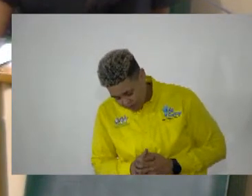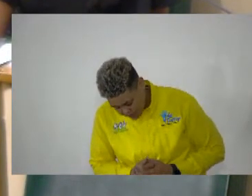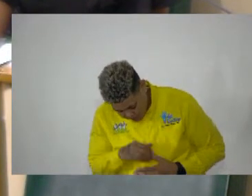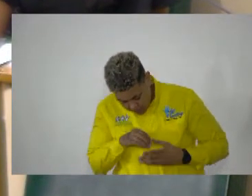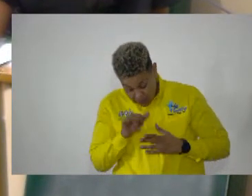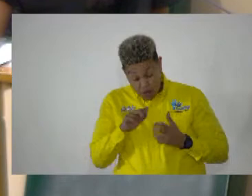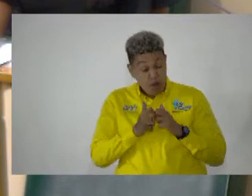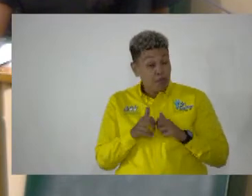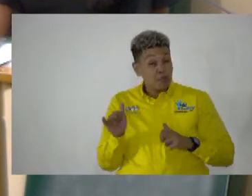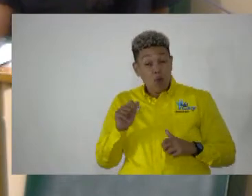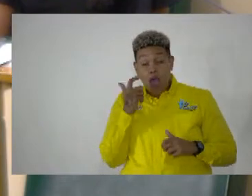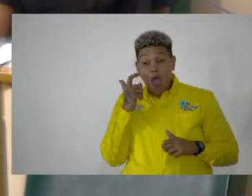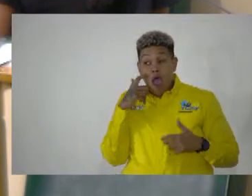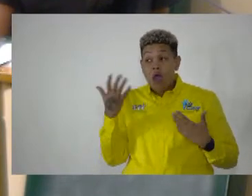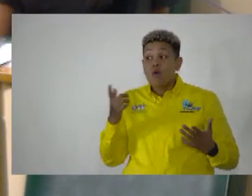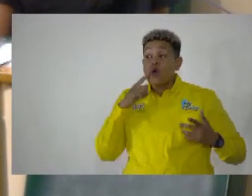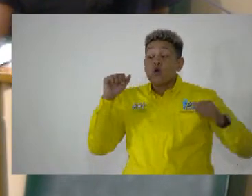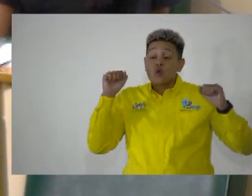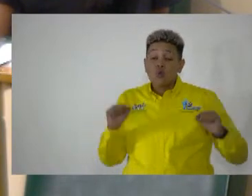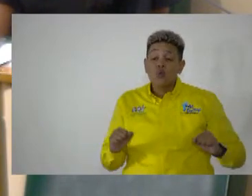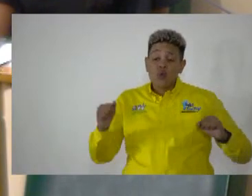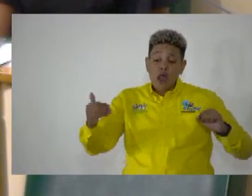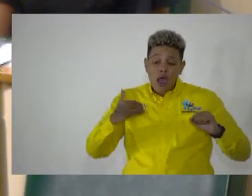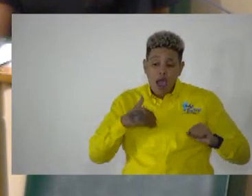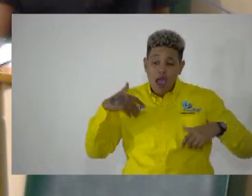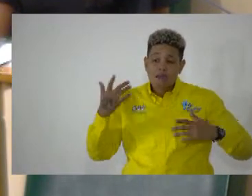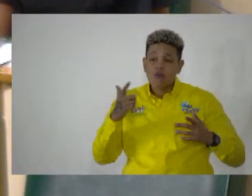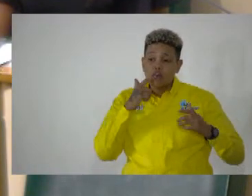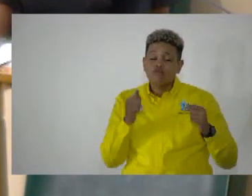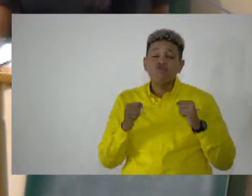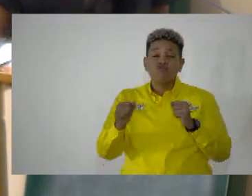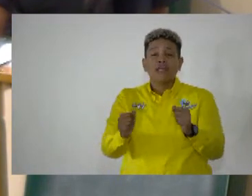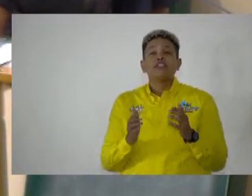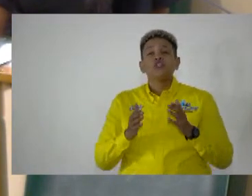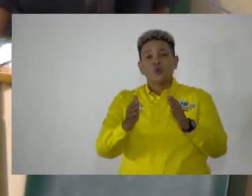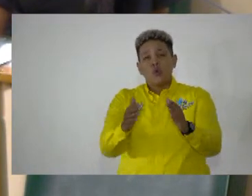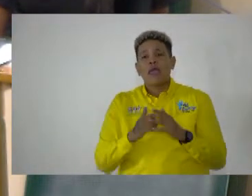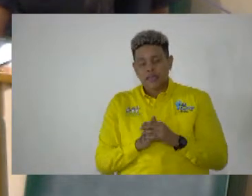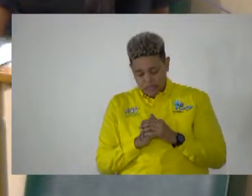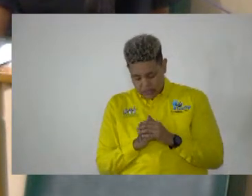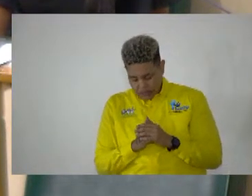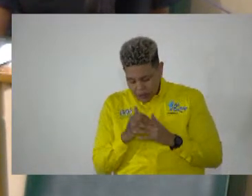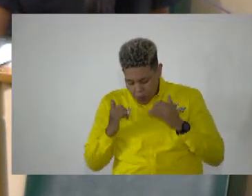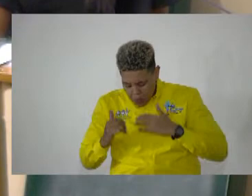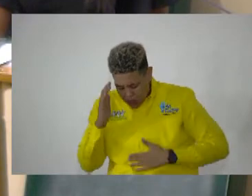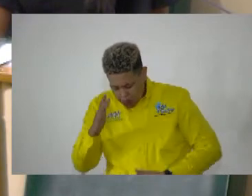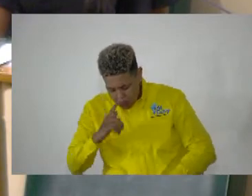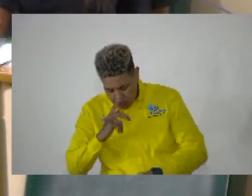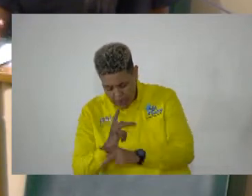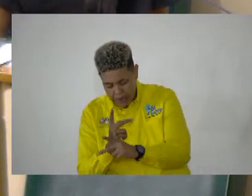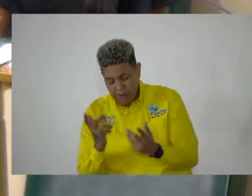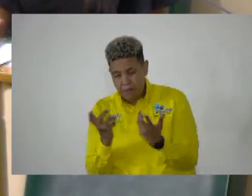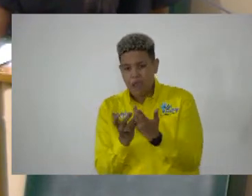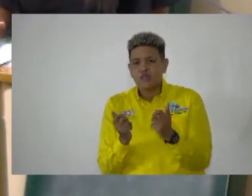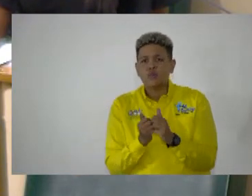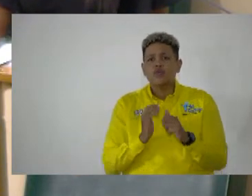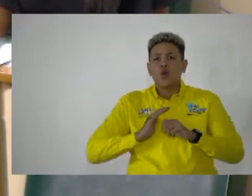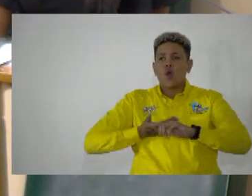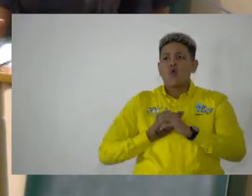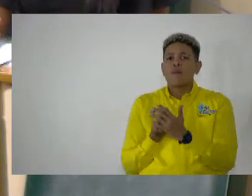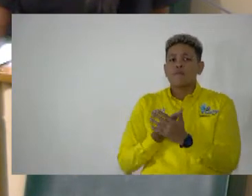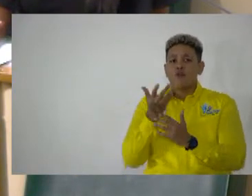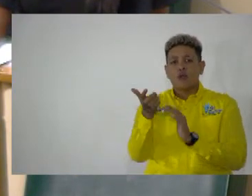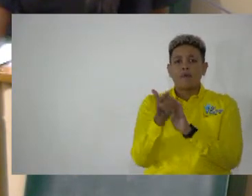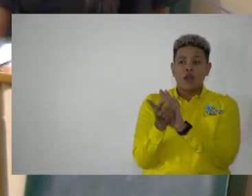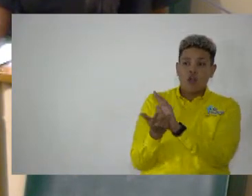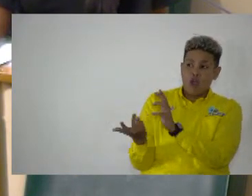is that there could be strategic ways which would be in keeping with our procurement